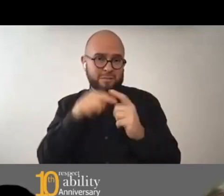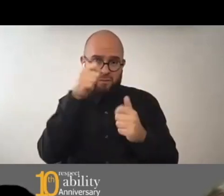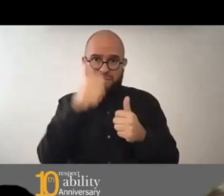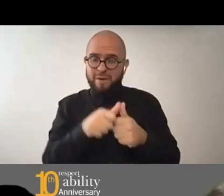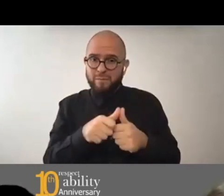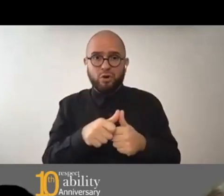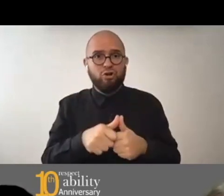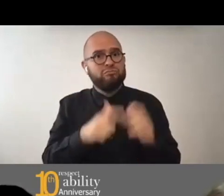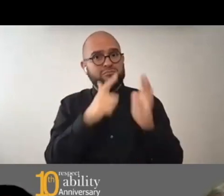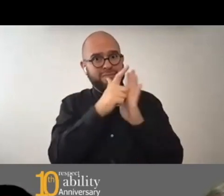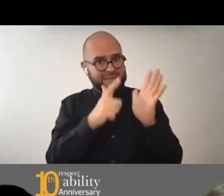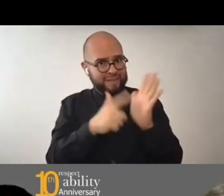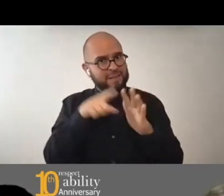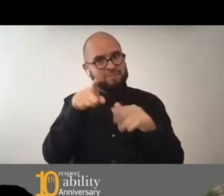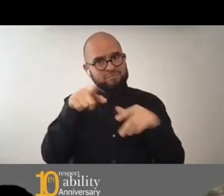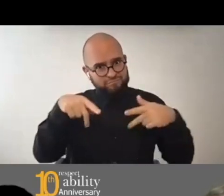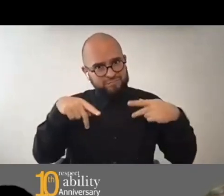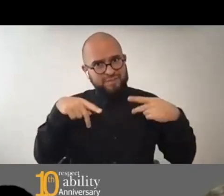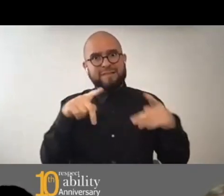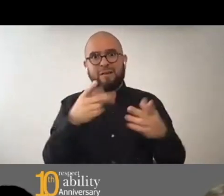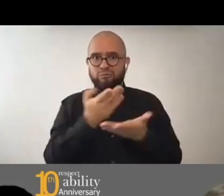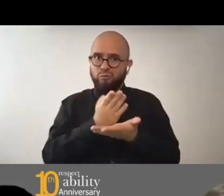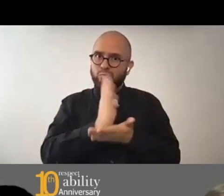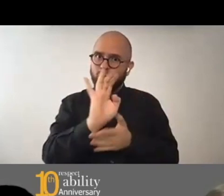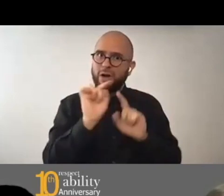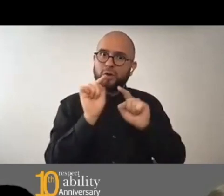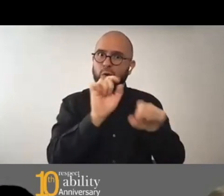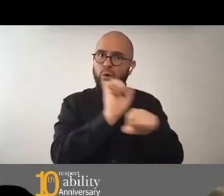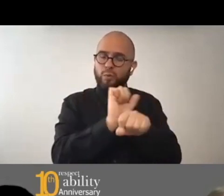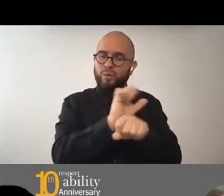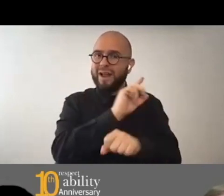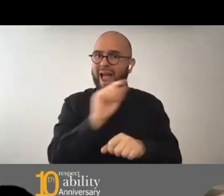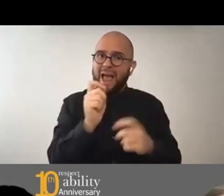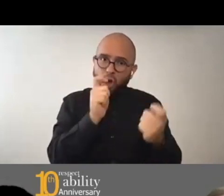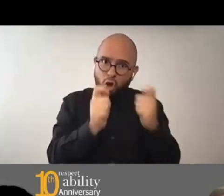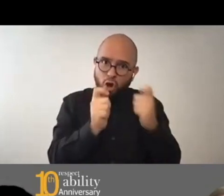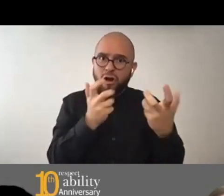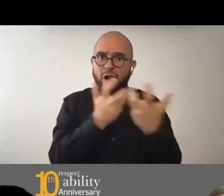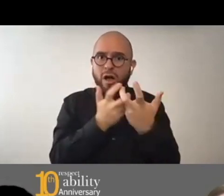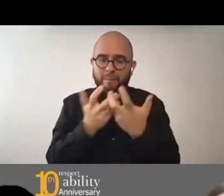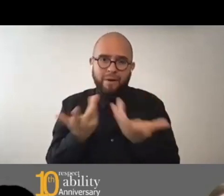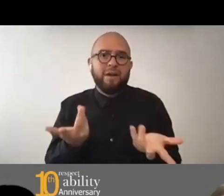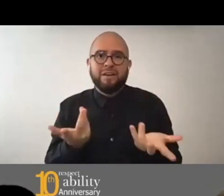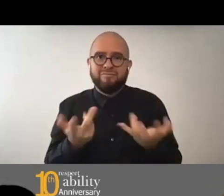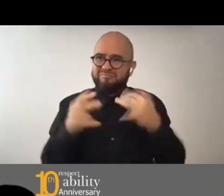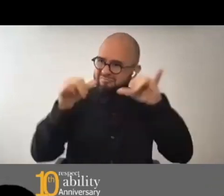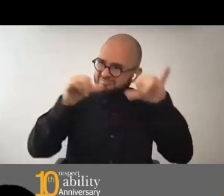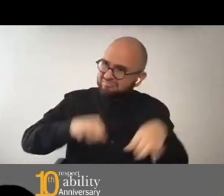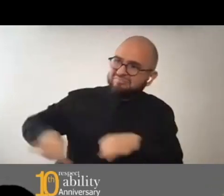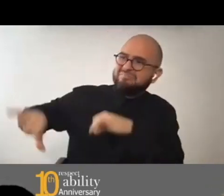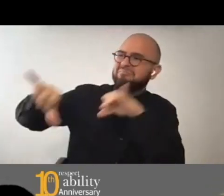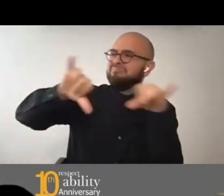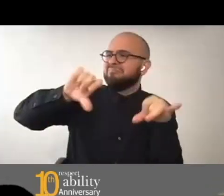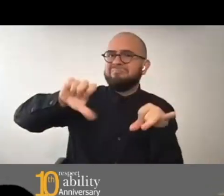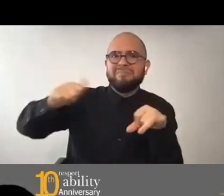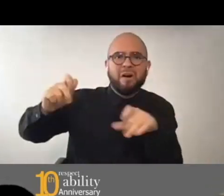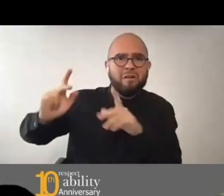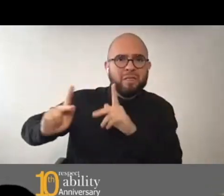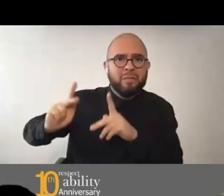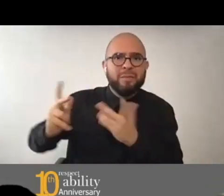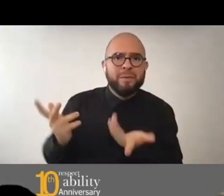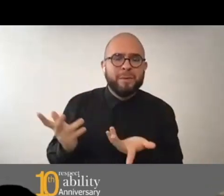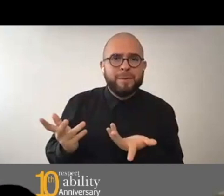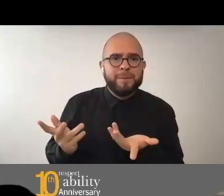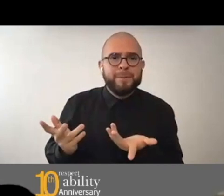go to work and be accommodated, just as anyone else is. And so in the same way